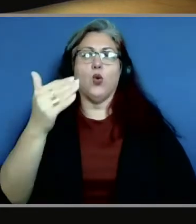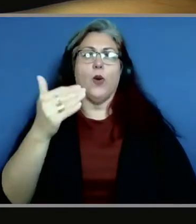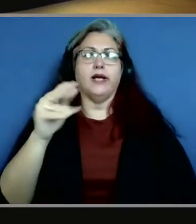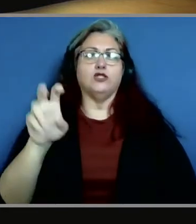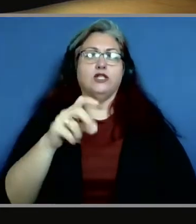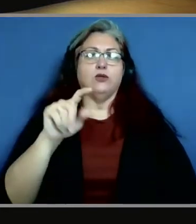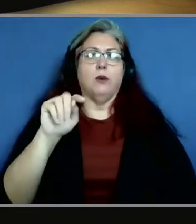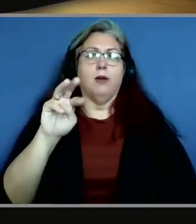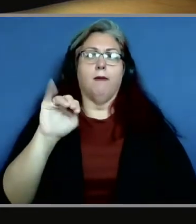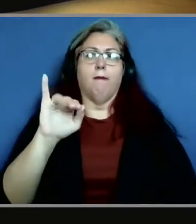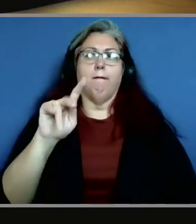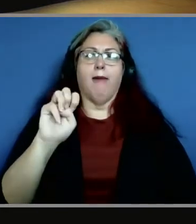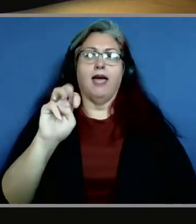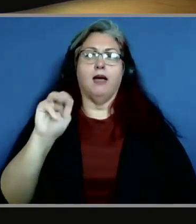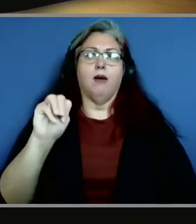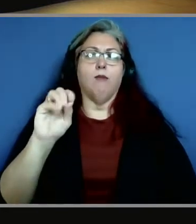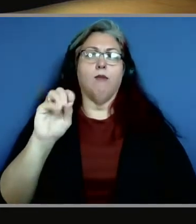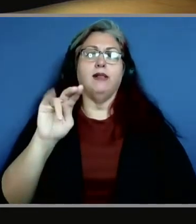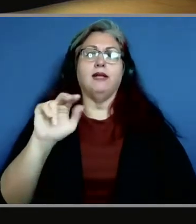Mike Molina.